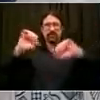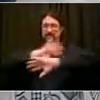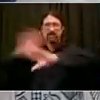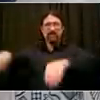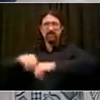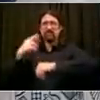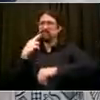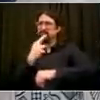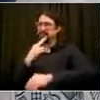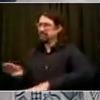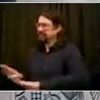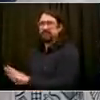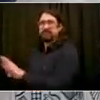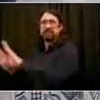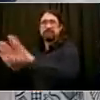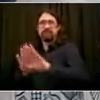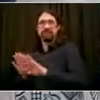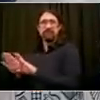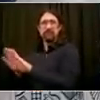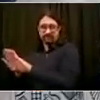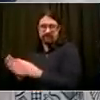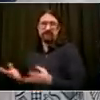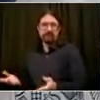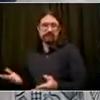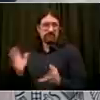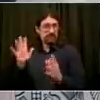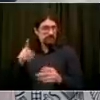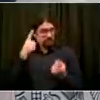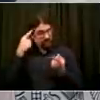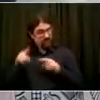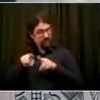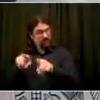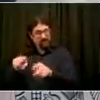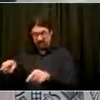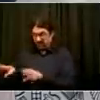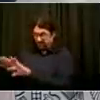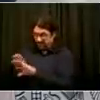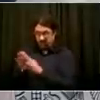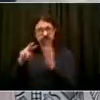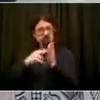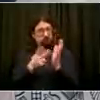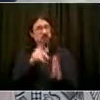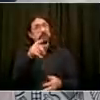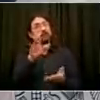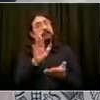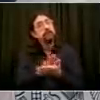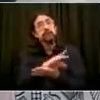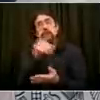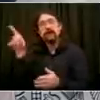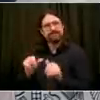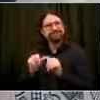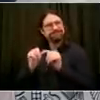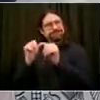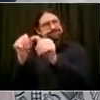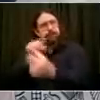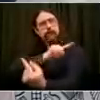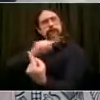is a fair concern. I didn't hear a single thing that I'd say, how dare you? No, I thought all of that was fair. But I'd say a couple